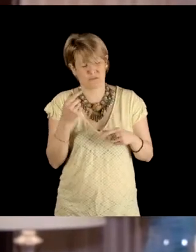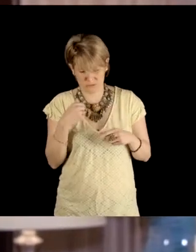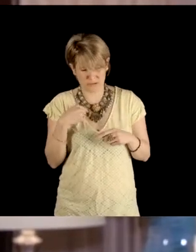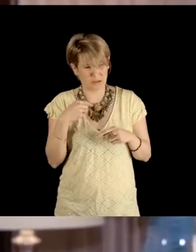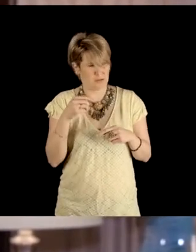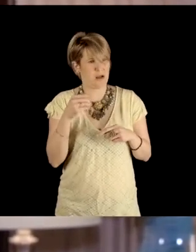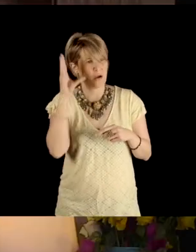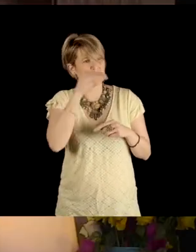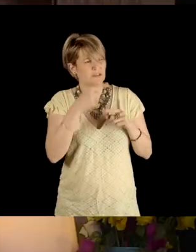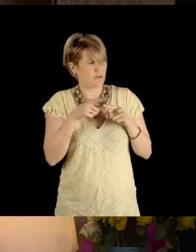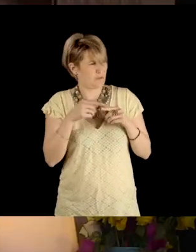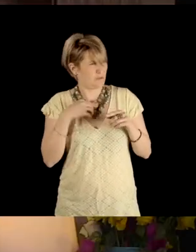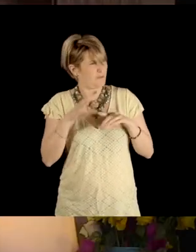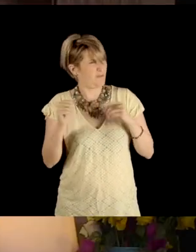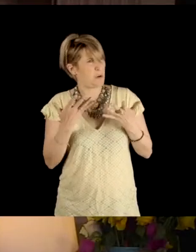a jungle.